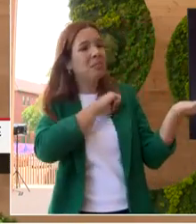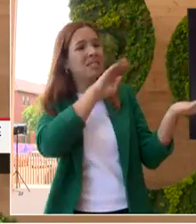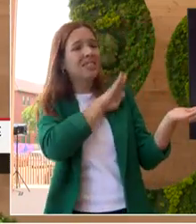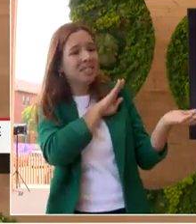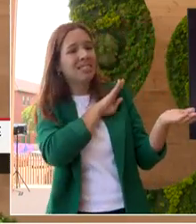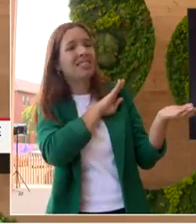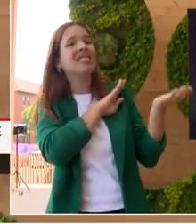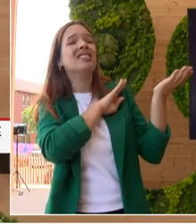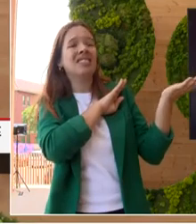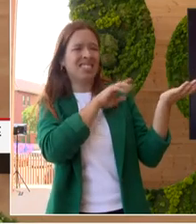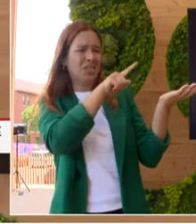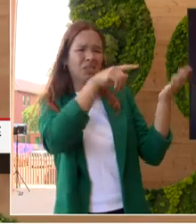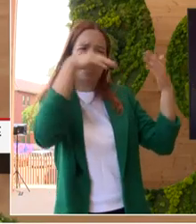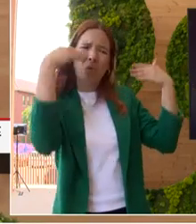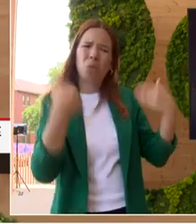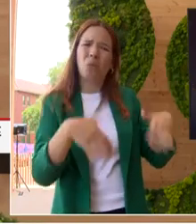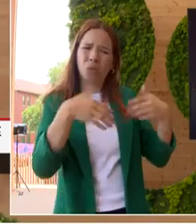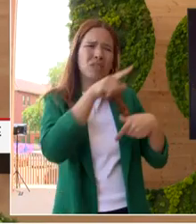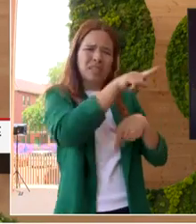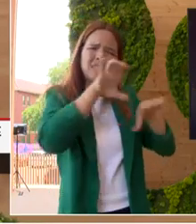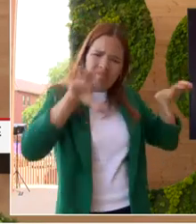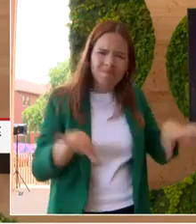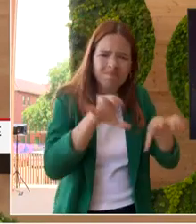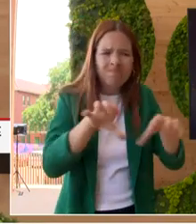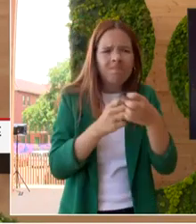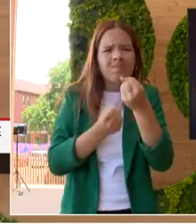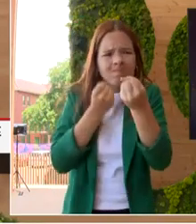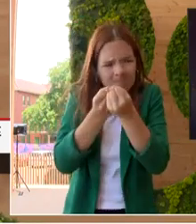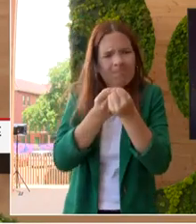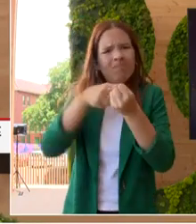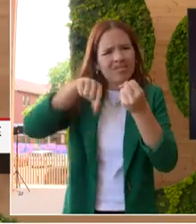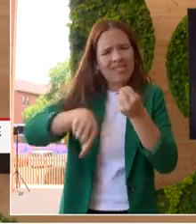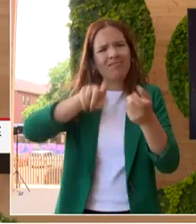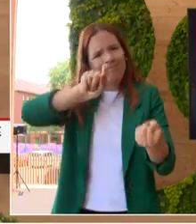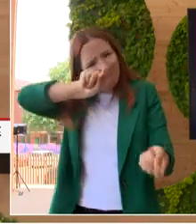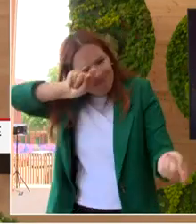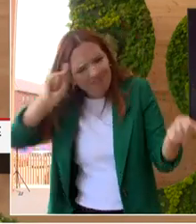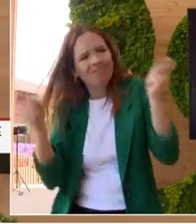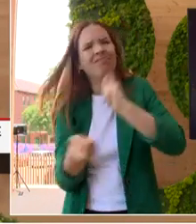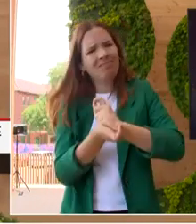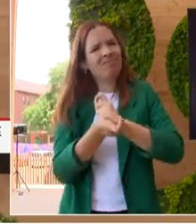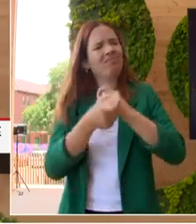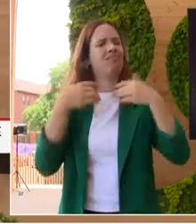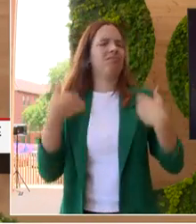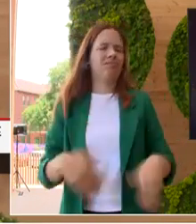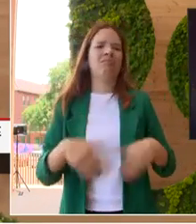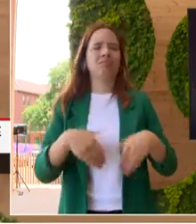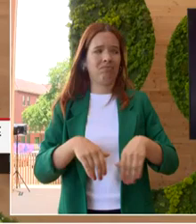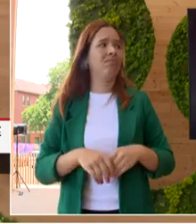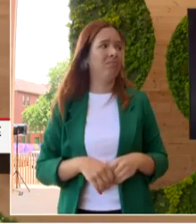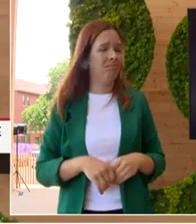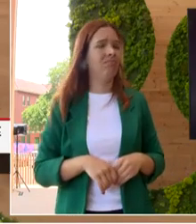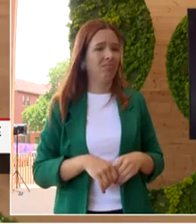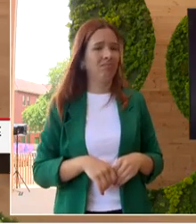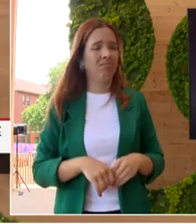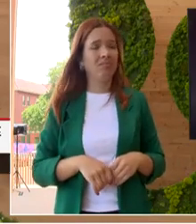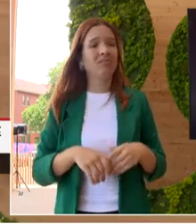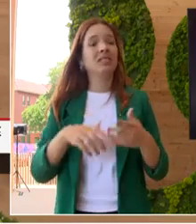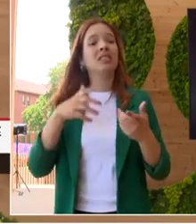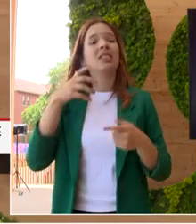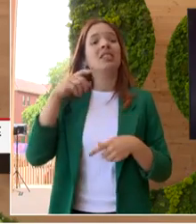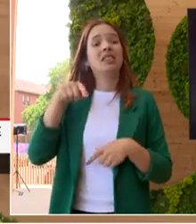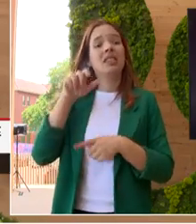been relentless in their commitment to transforming this community. DEMPED, led by Keith Anderson, and